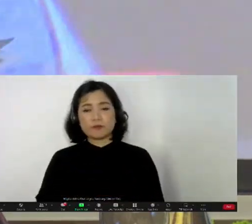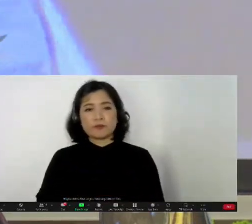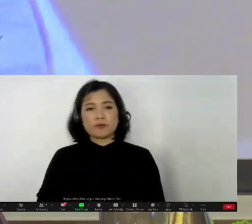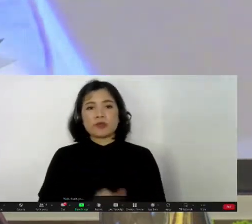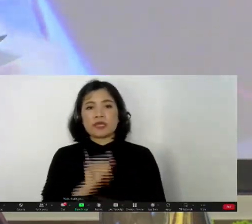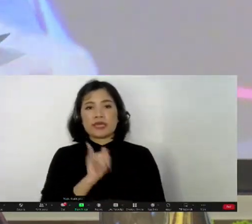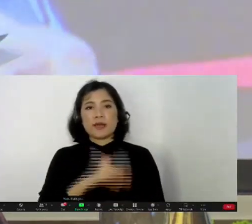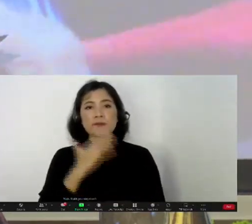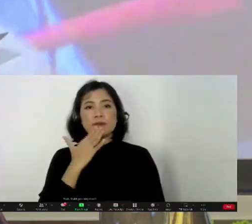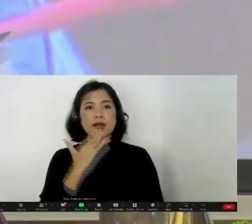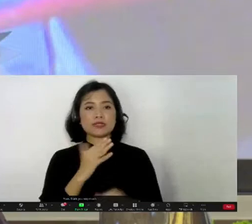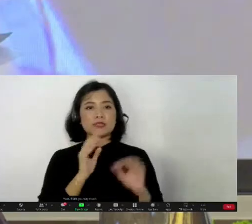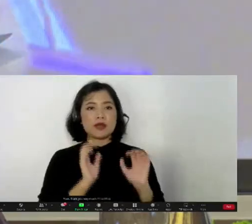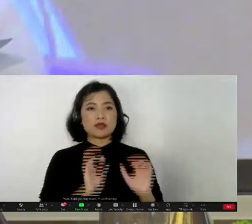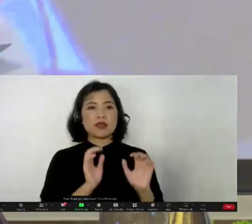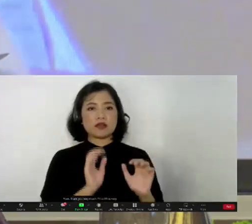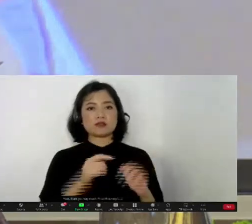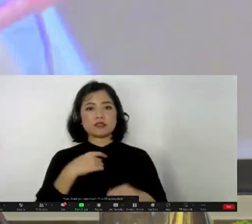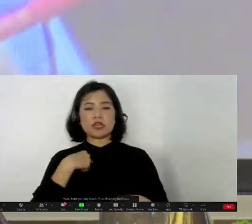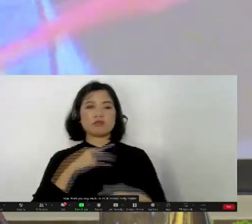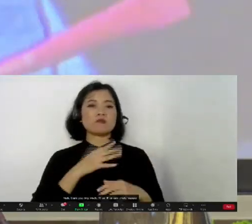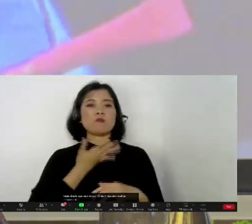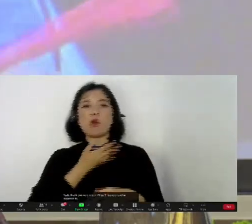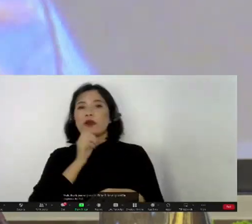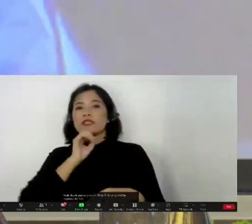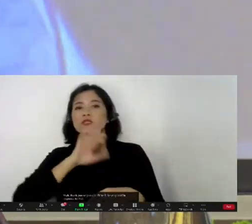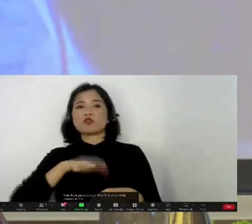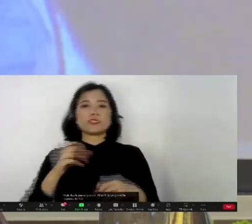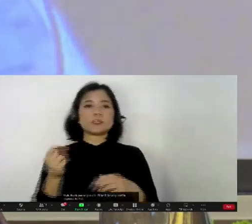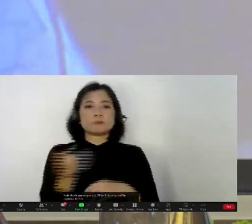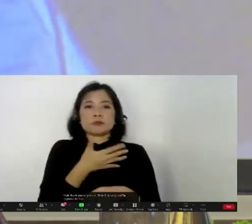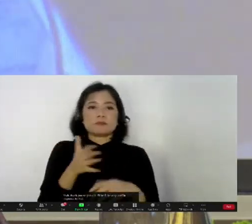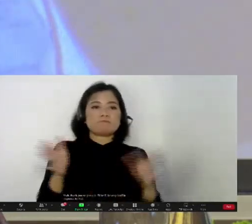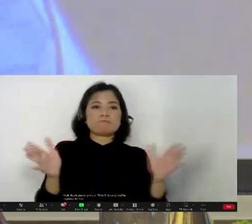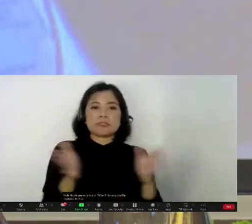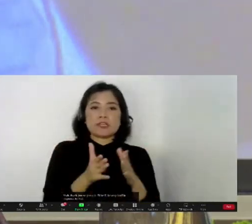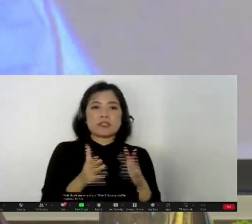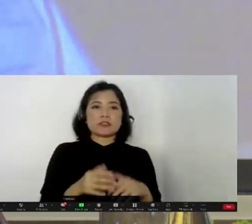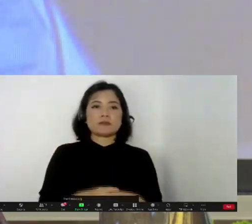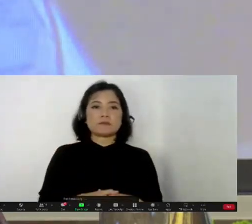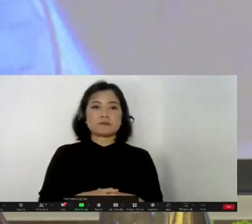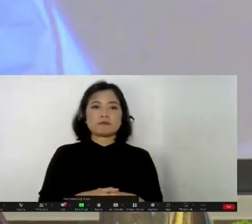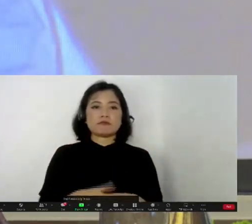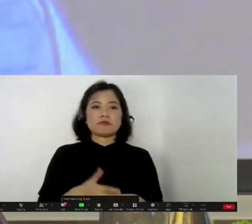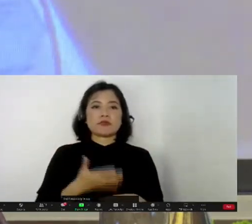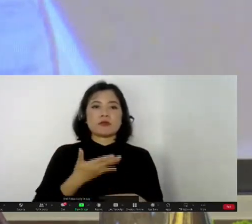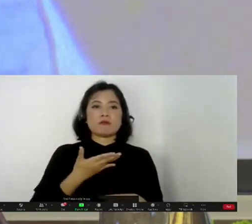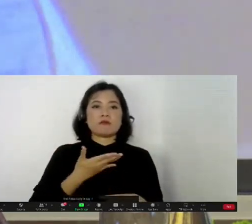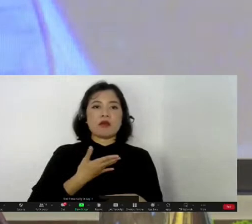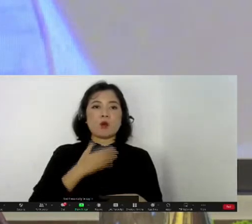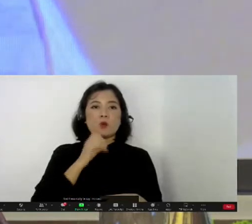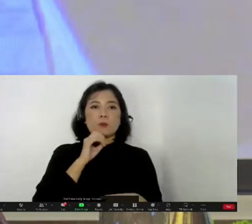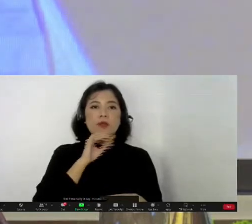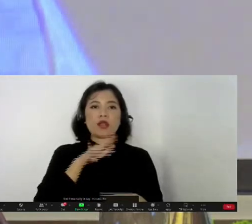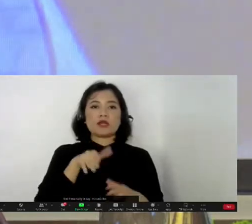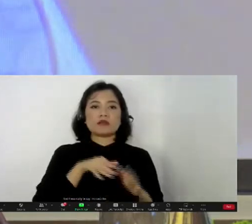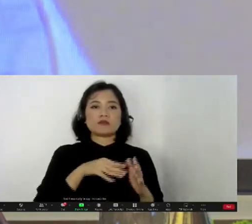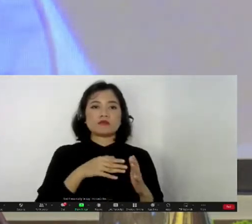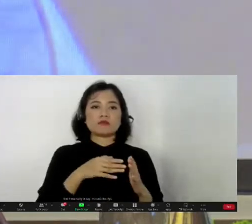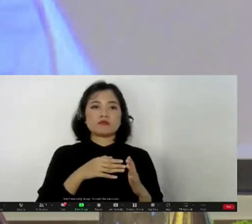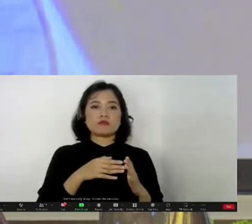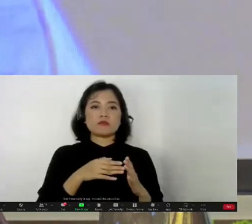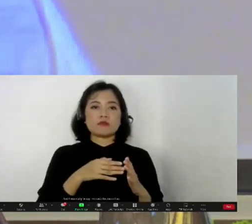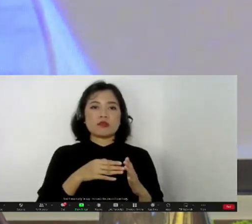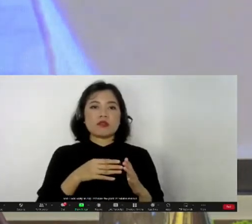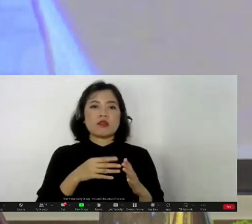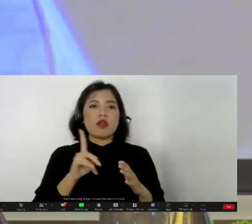Yeah, thank you very much. I'll be very brief in response to that. And that is really to say, increase the base